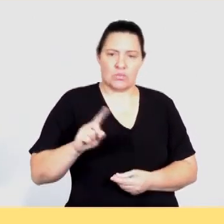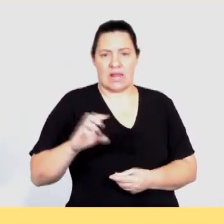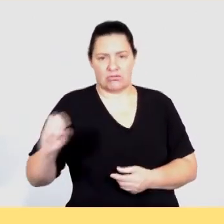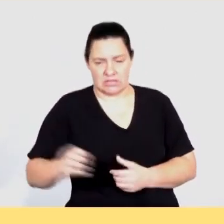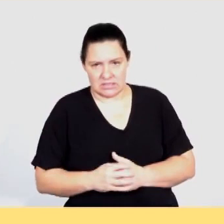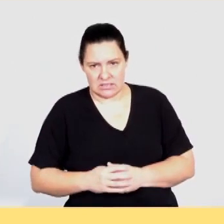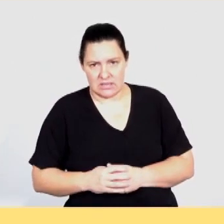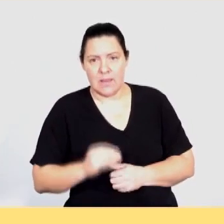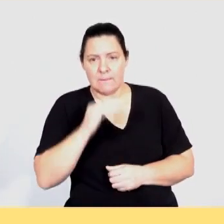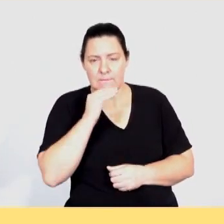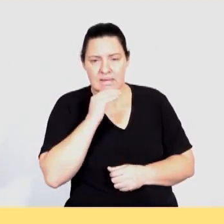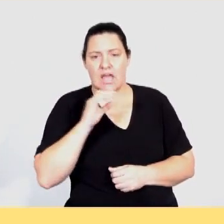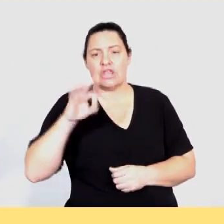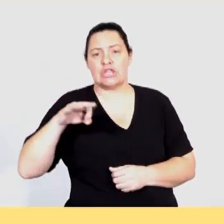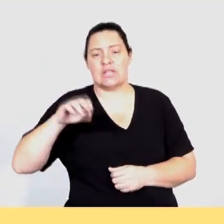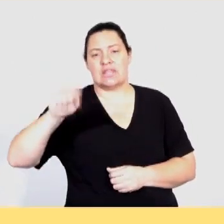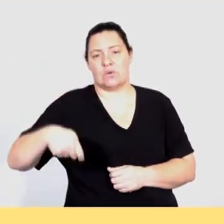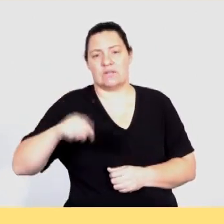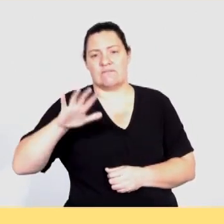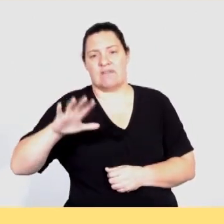is 100. That will give you